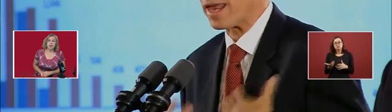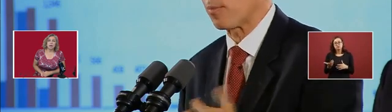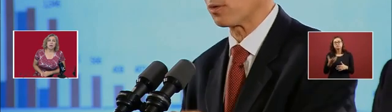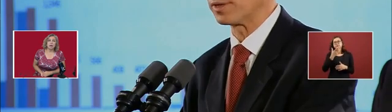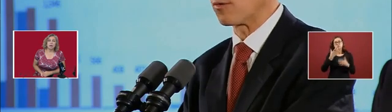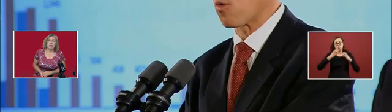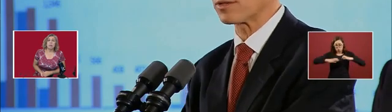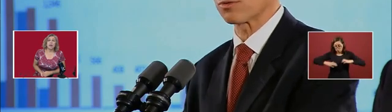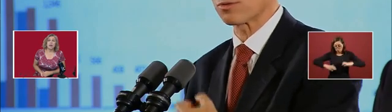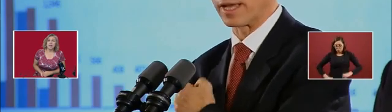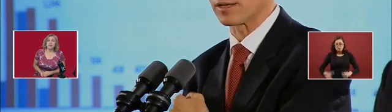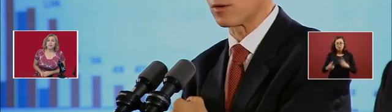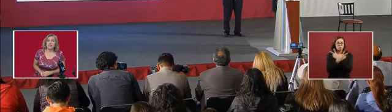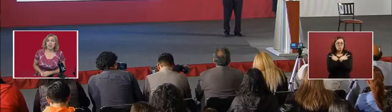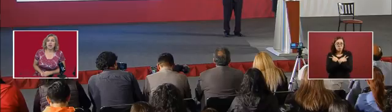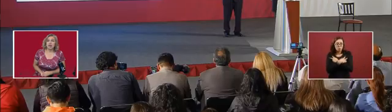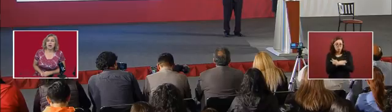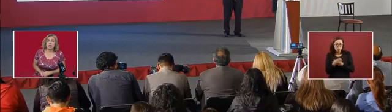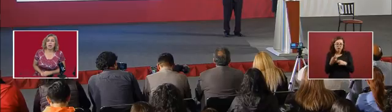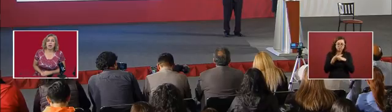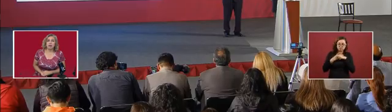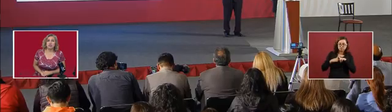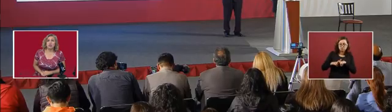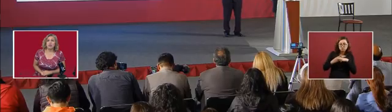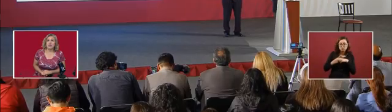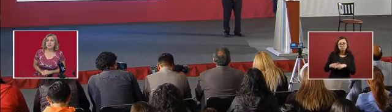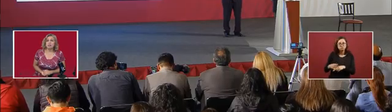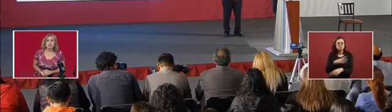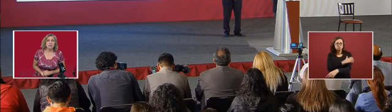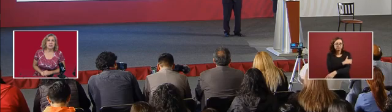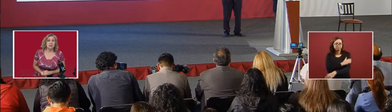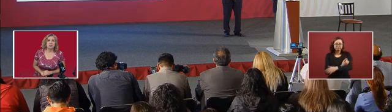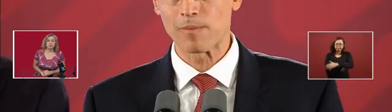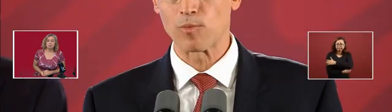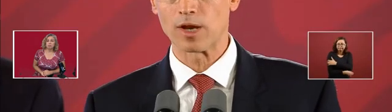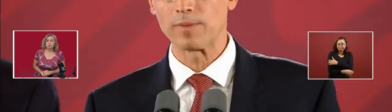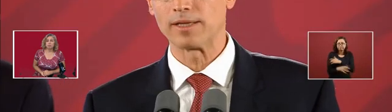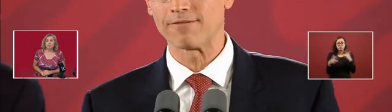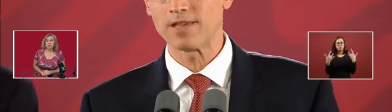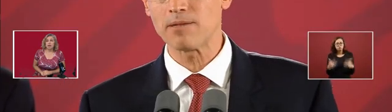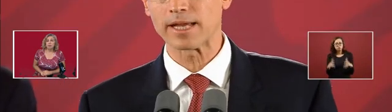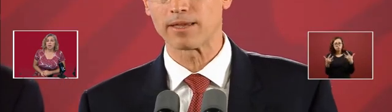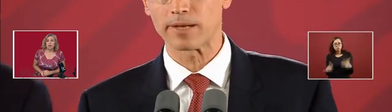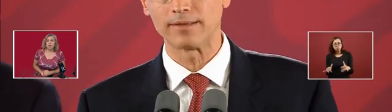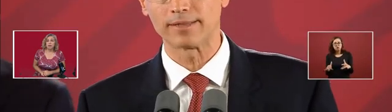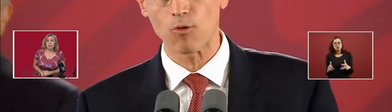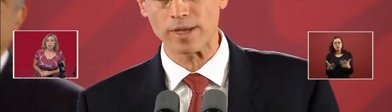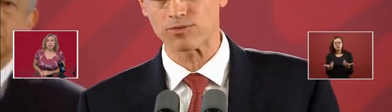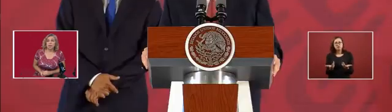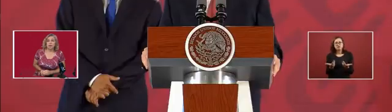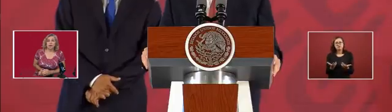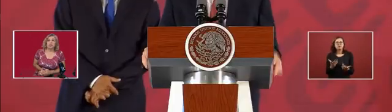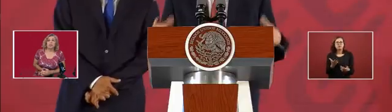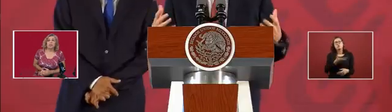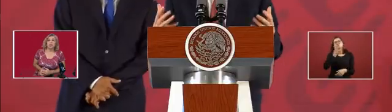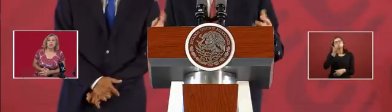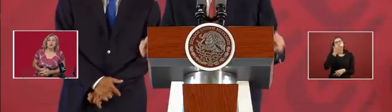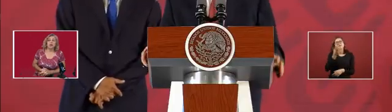it's in humid, hot areas, and they will have fever, headache, pain in the